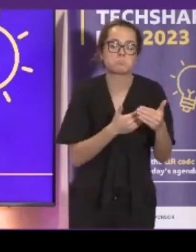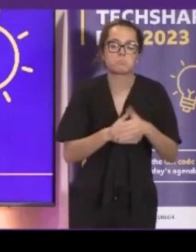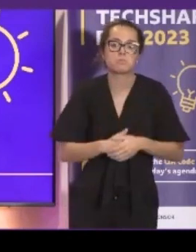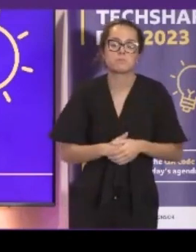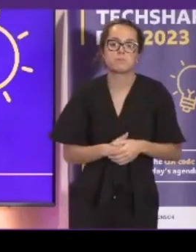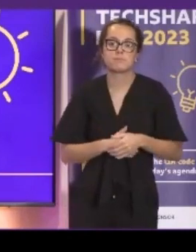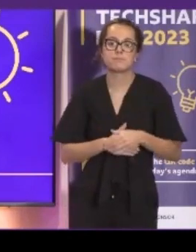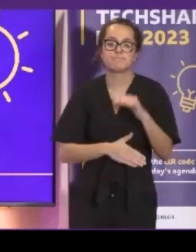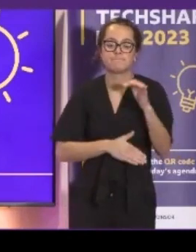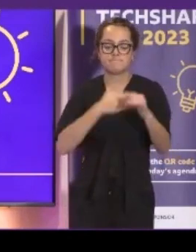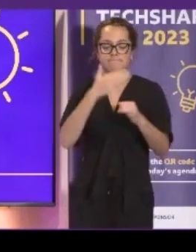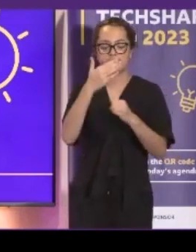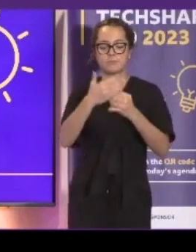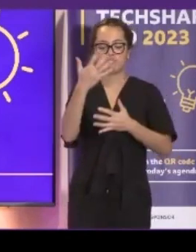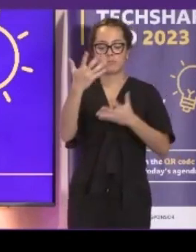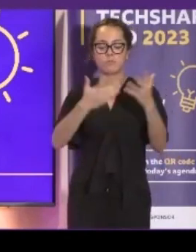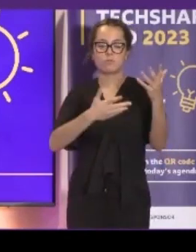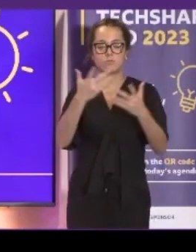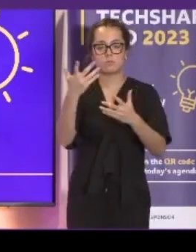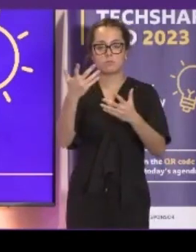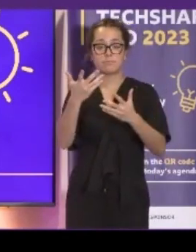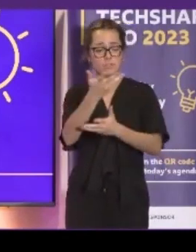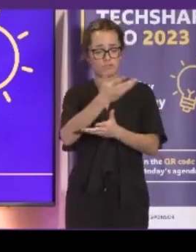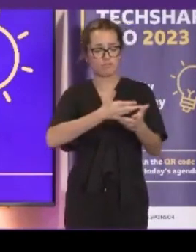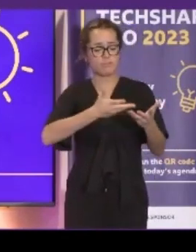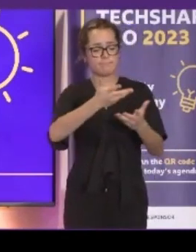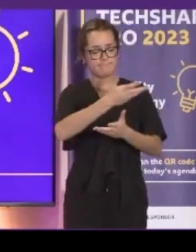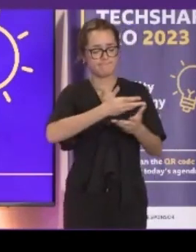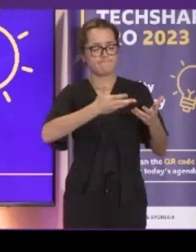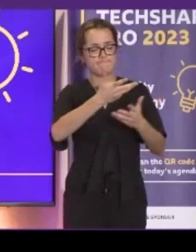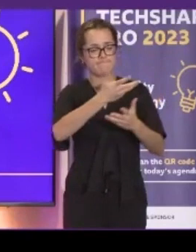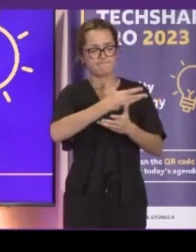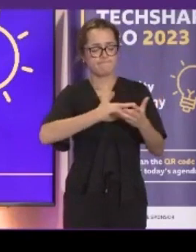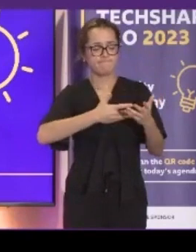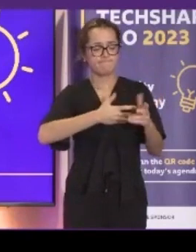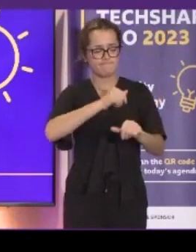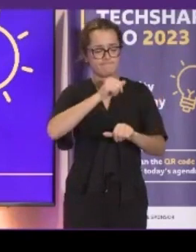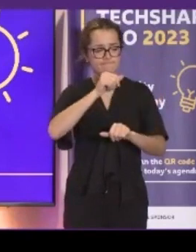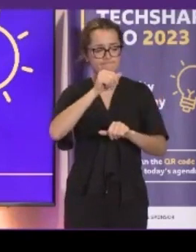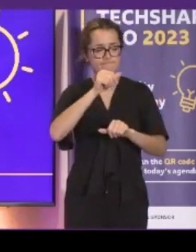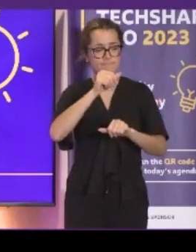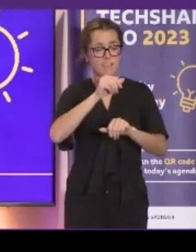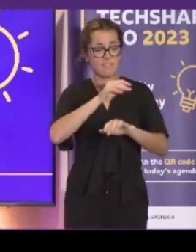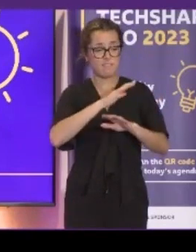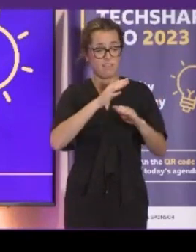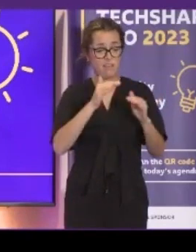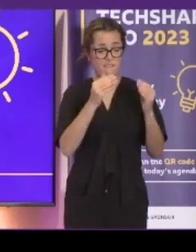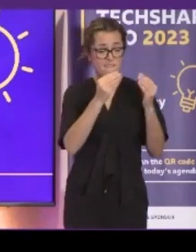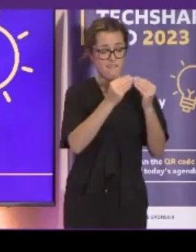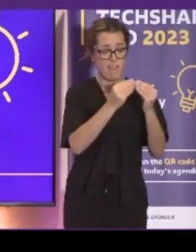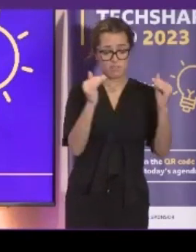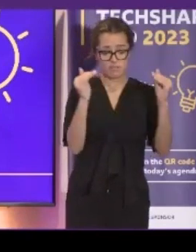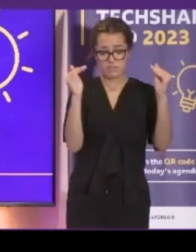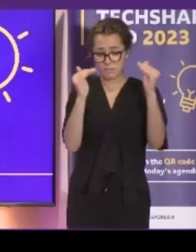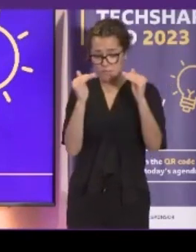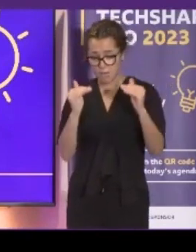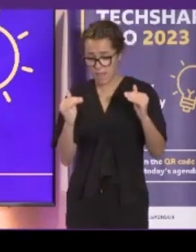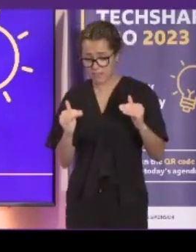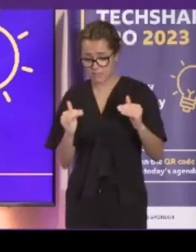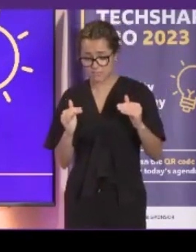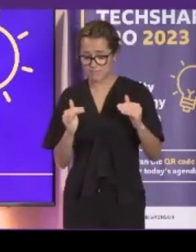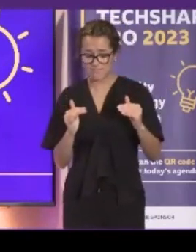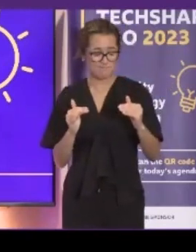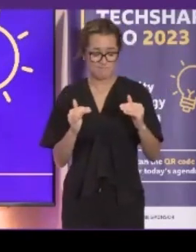final result is after those candid discussions, if they don't meet our values, if they can't meet the